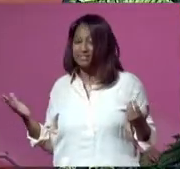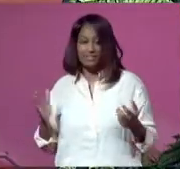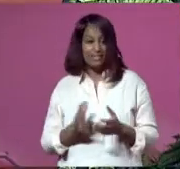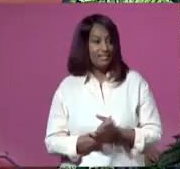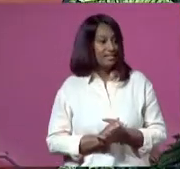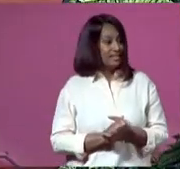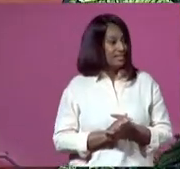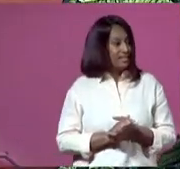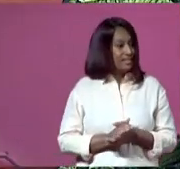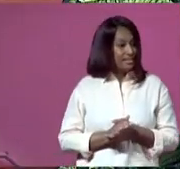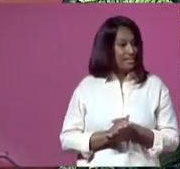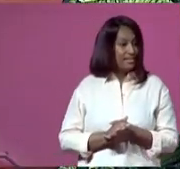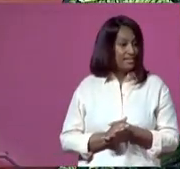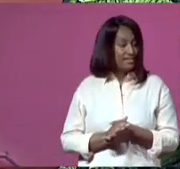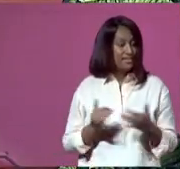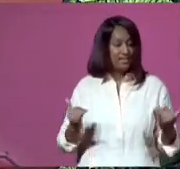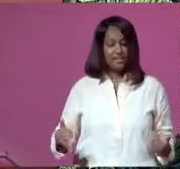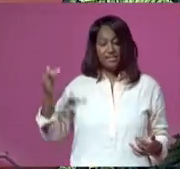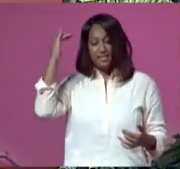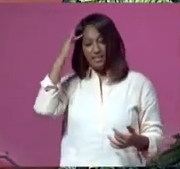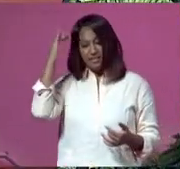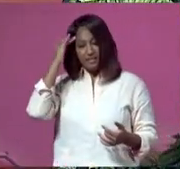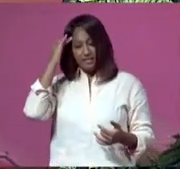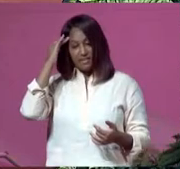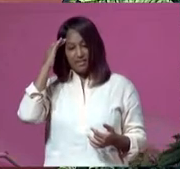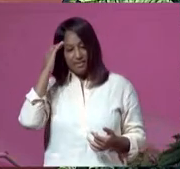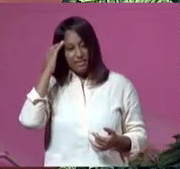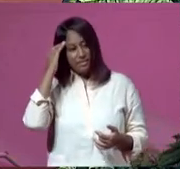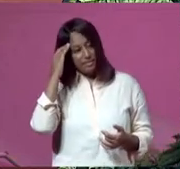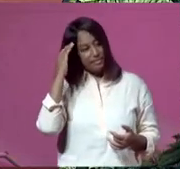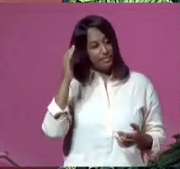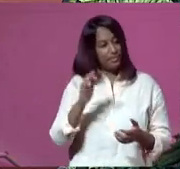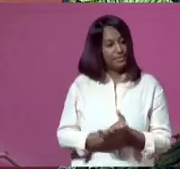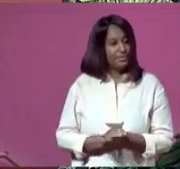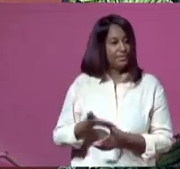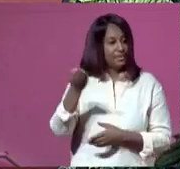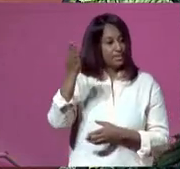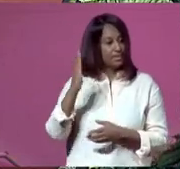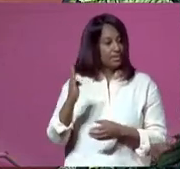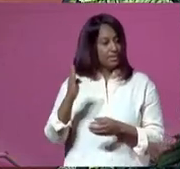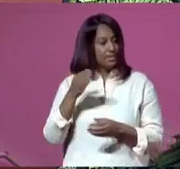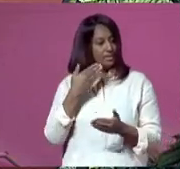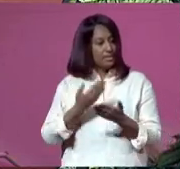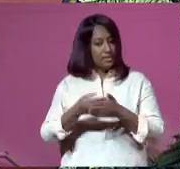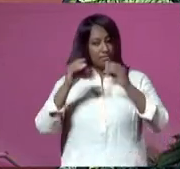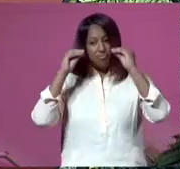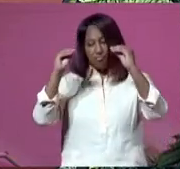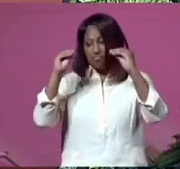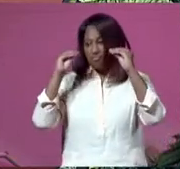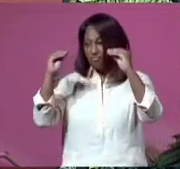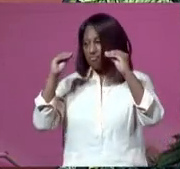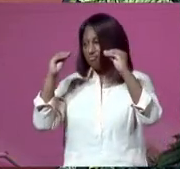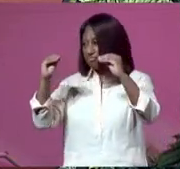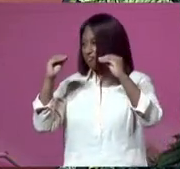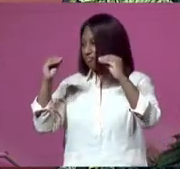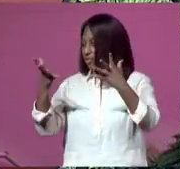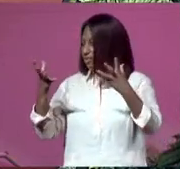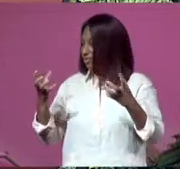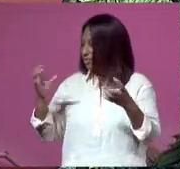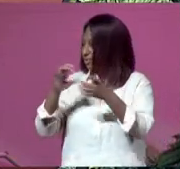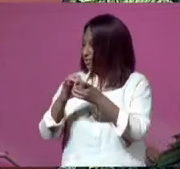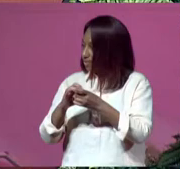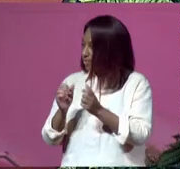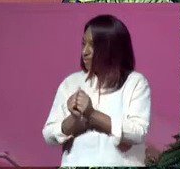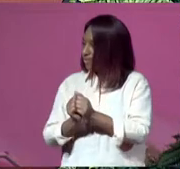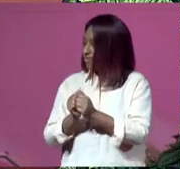Now I know that we get this theological principle from the Bible that God is looking to partner with people in the earth realm to bring